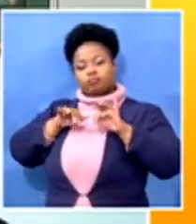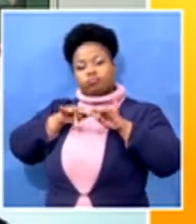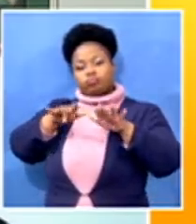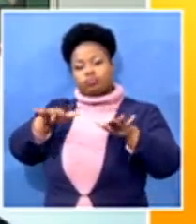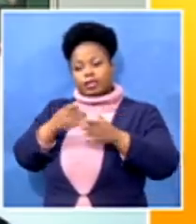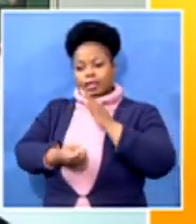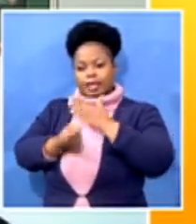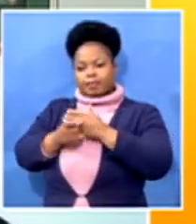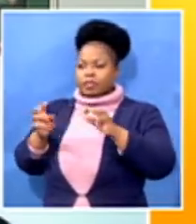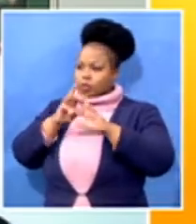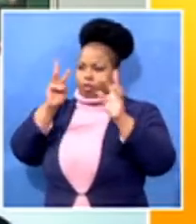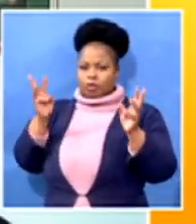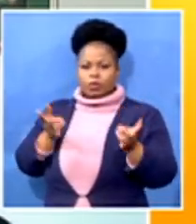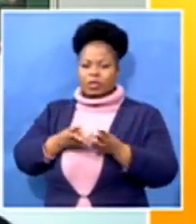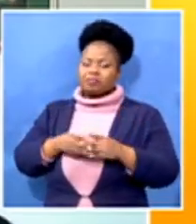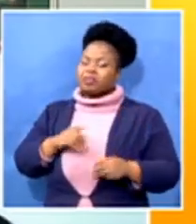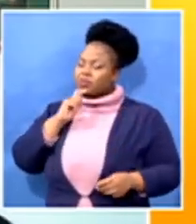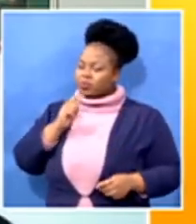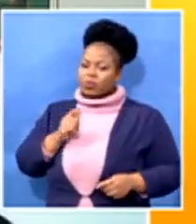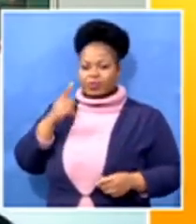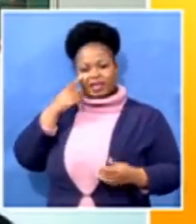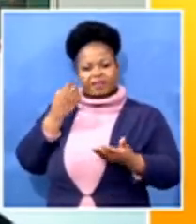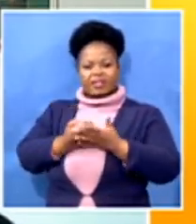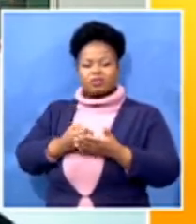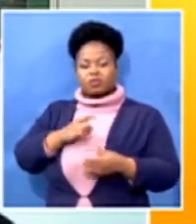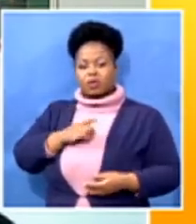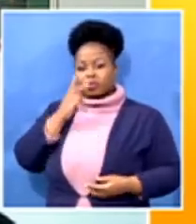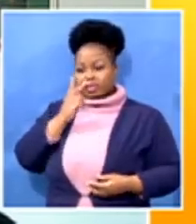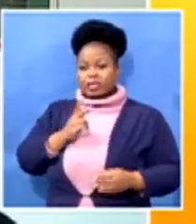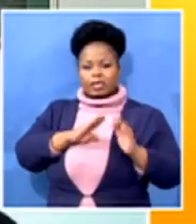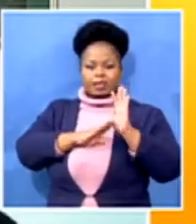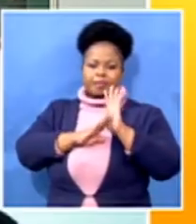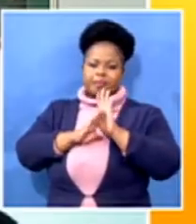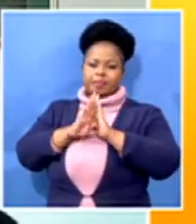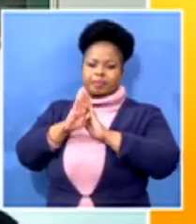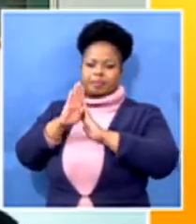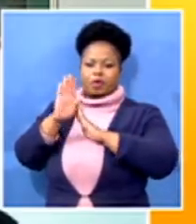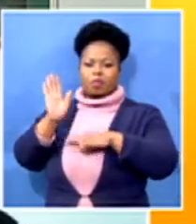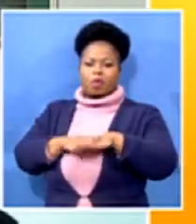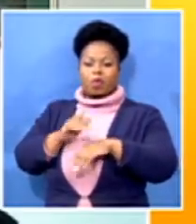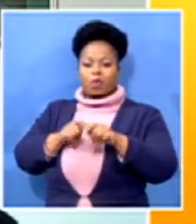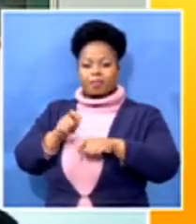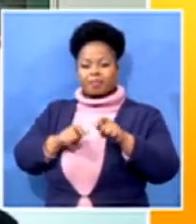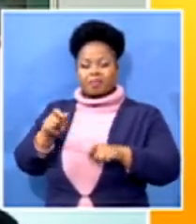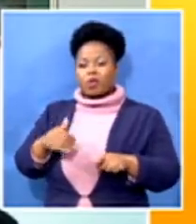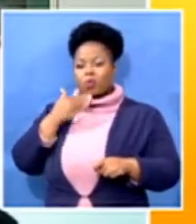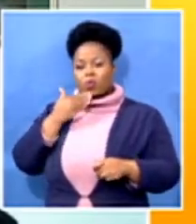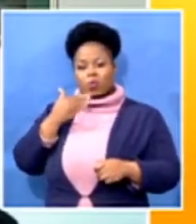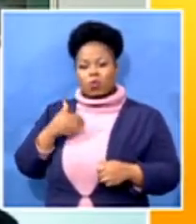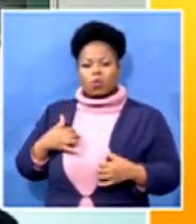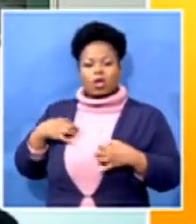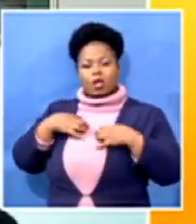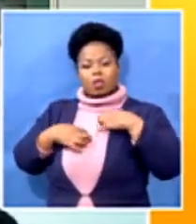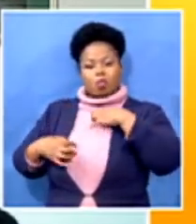world, there's definitely very clear evidence that there is an uptick in the number of people who then have depression and anxiety following